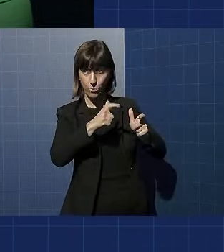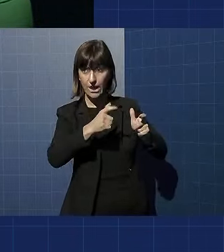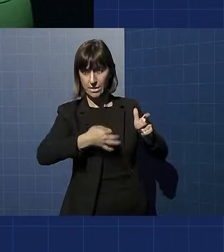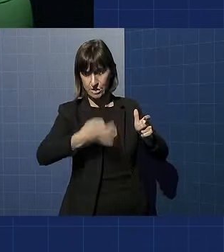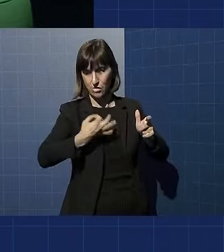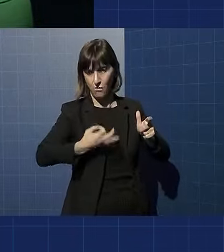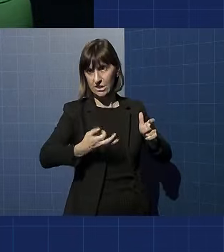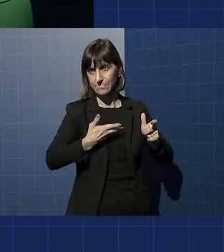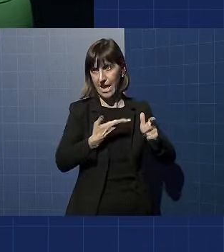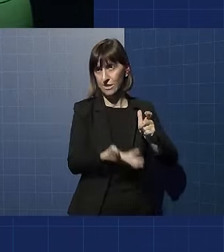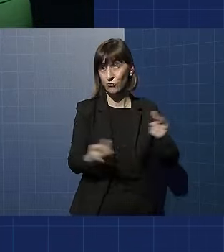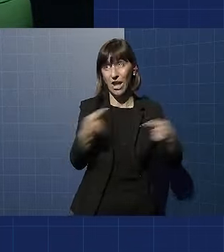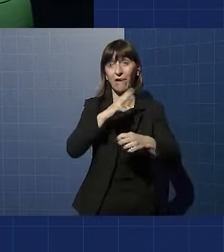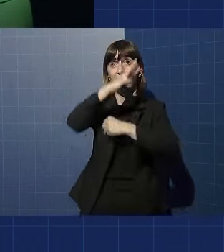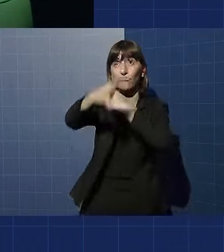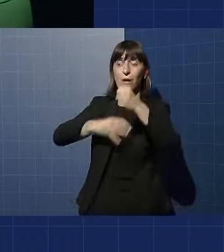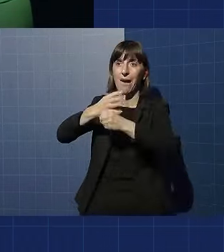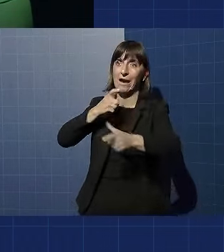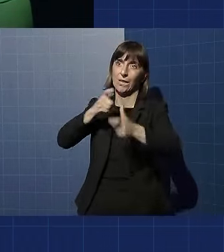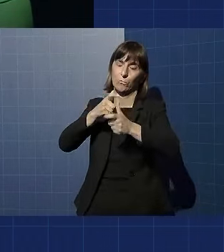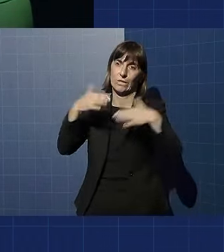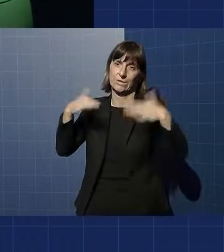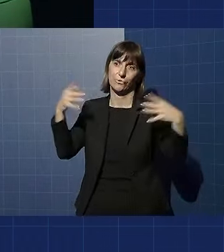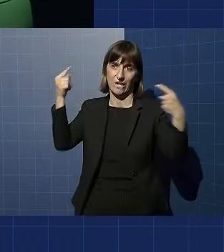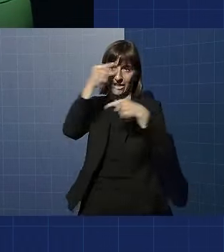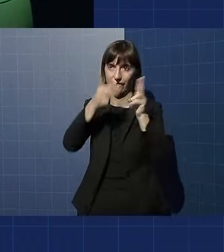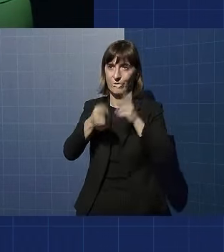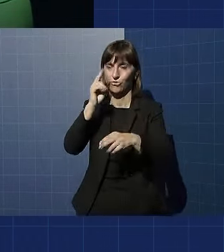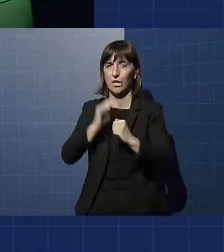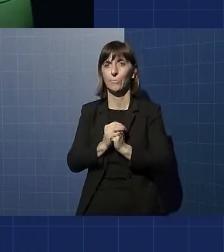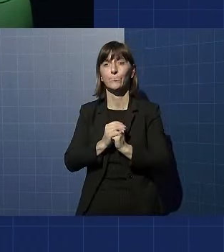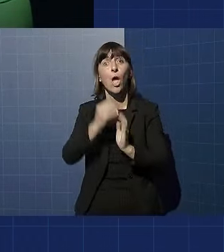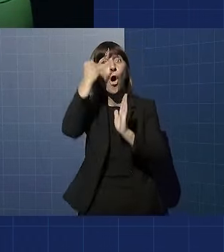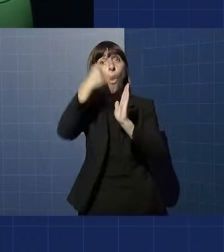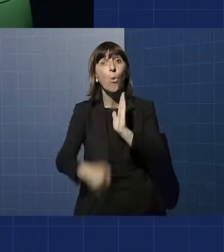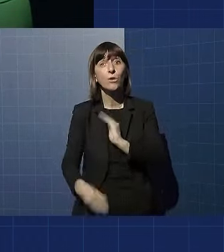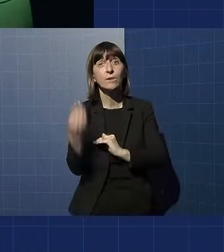Un'ultimissima domanda, se volete, ultimi minuti, ultimi tre minuti.